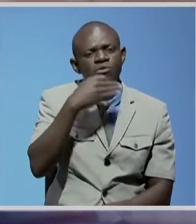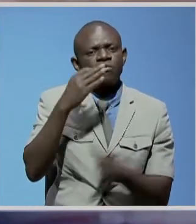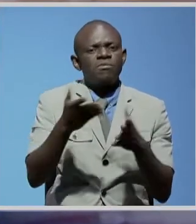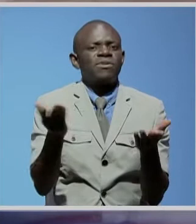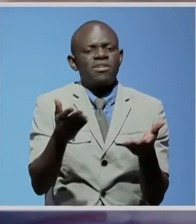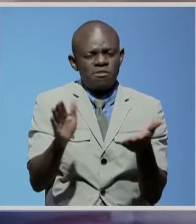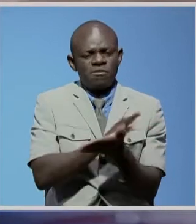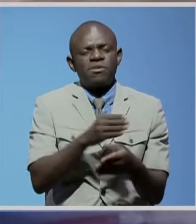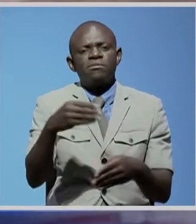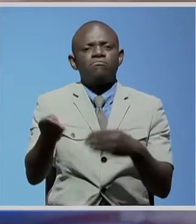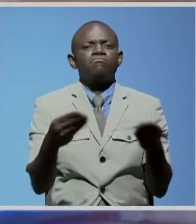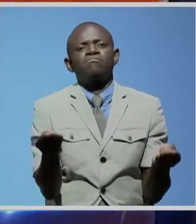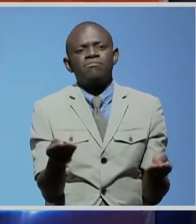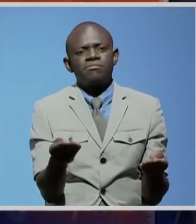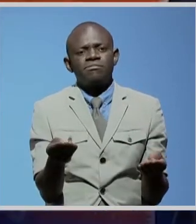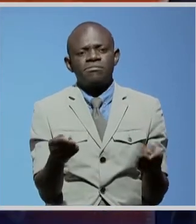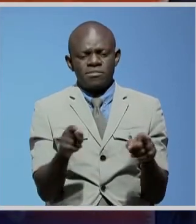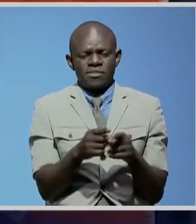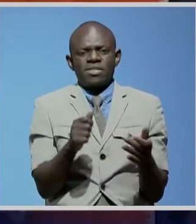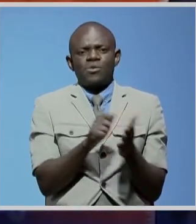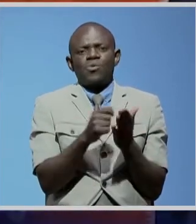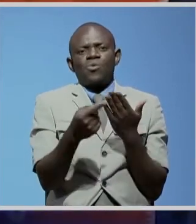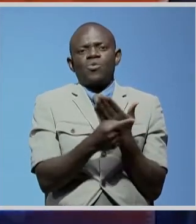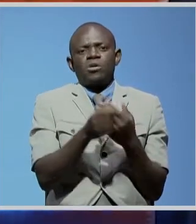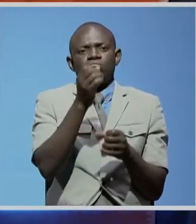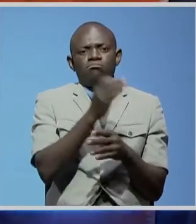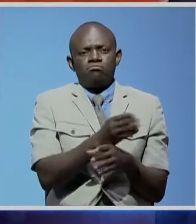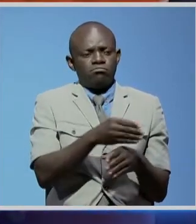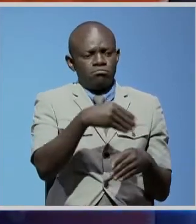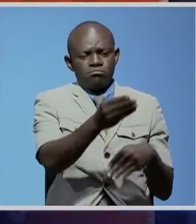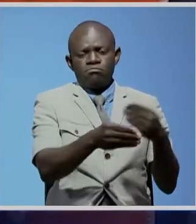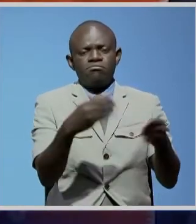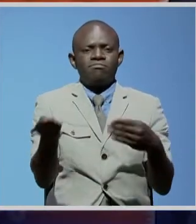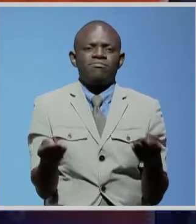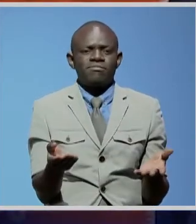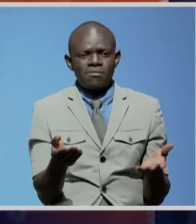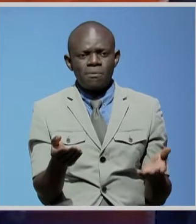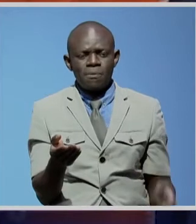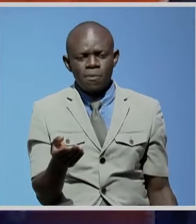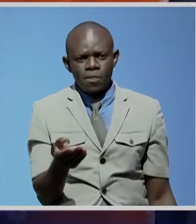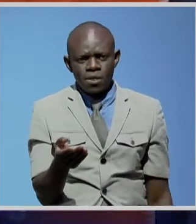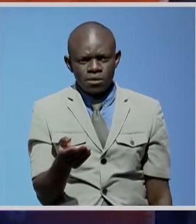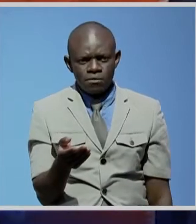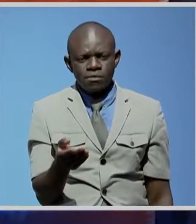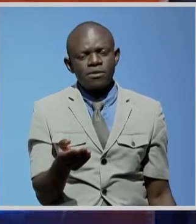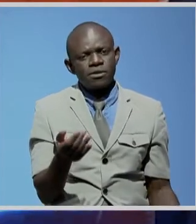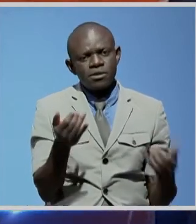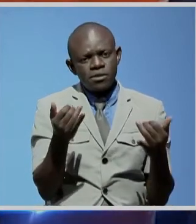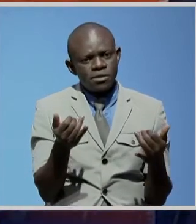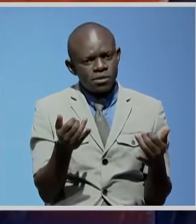yaka fertilizer yalimu. So, na mao ya kuti wawoze, mfumu kuti